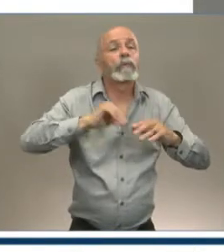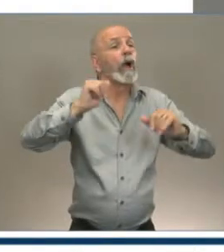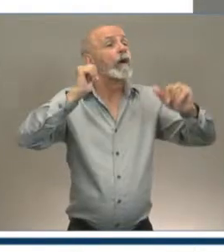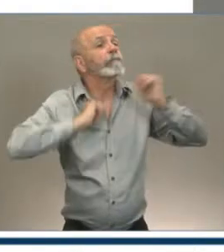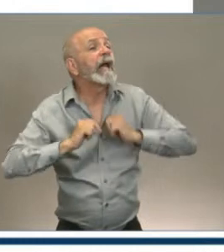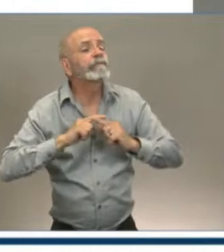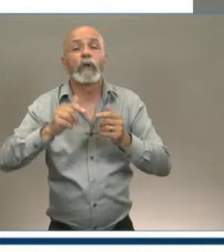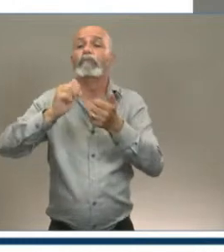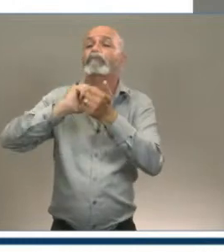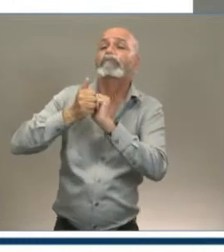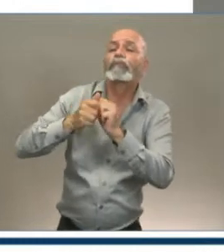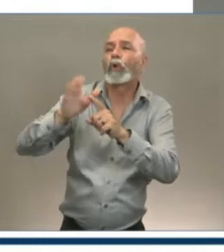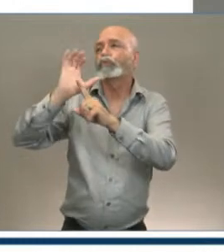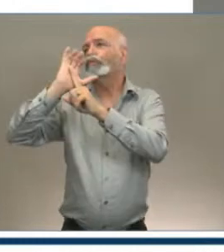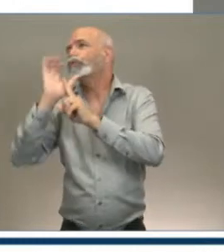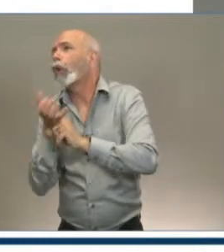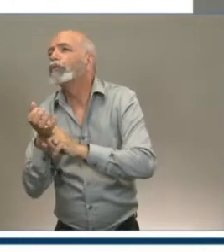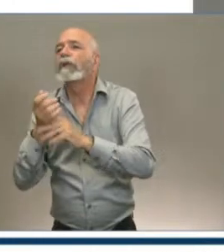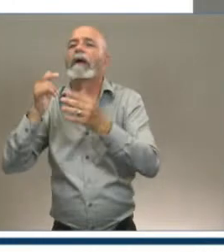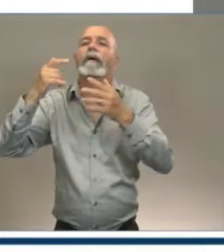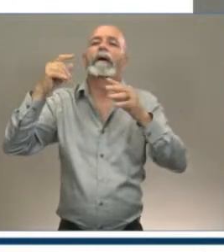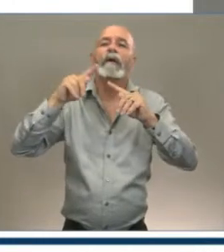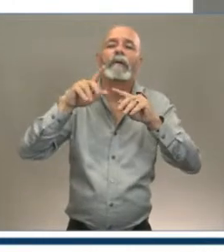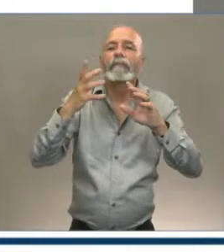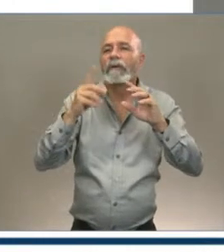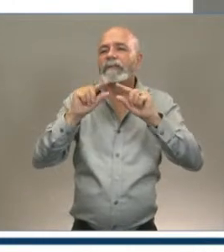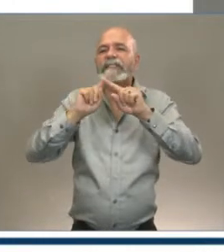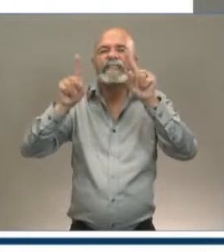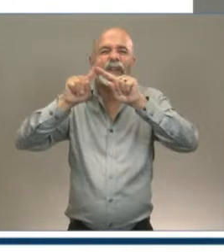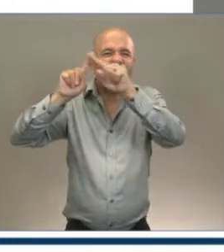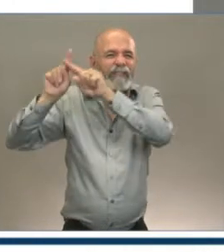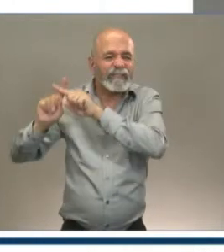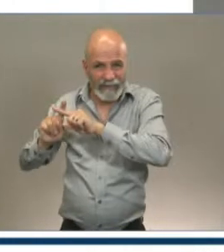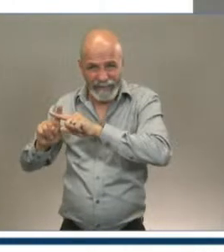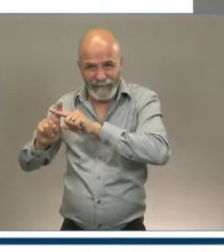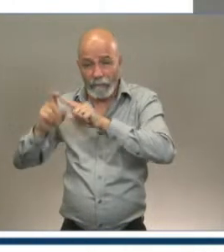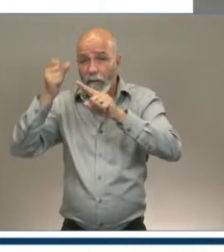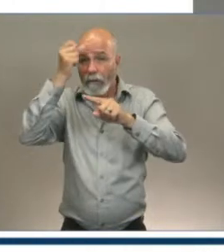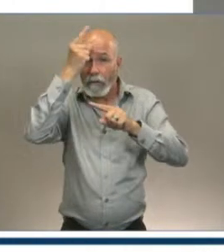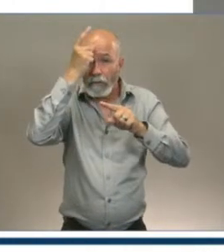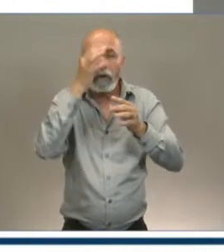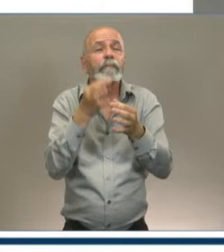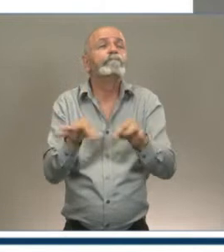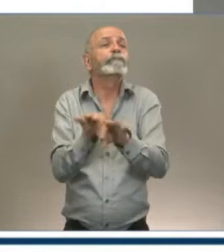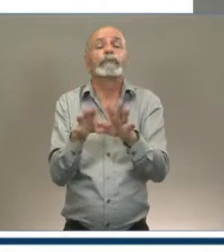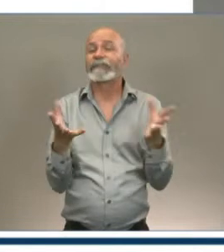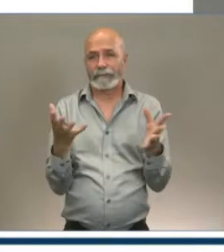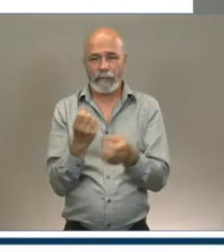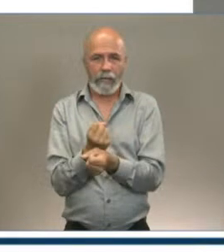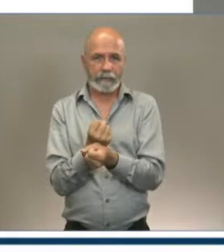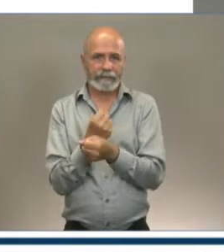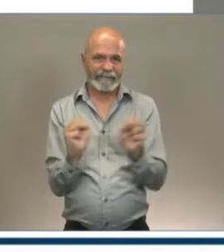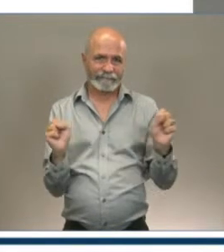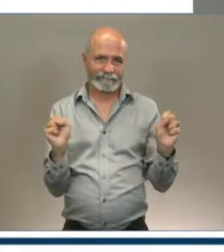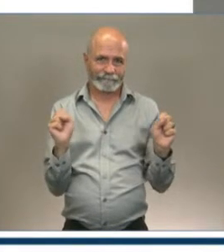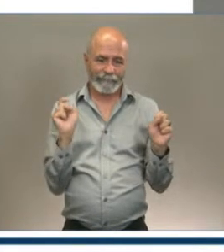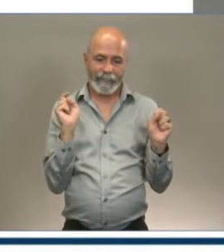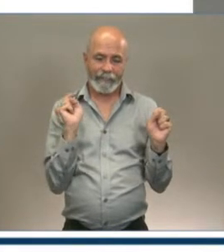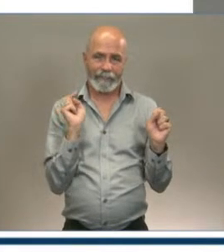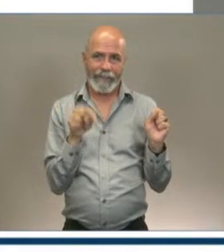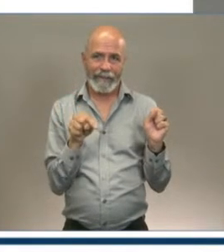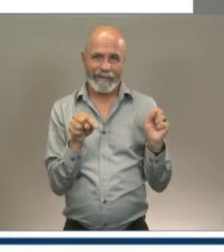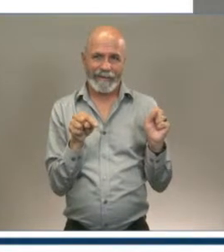way that is the required level of safety based on the virus epidemiology